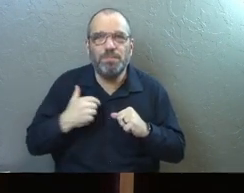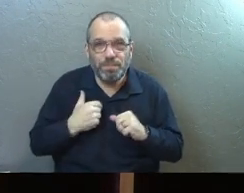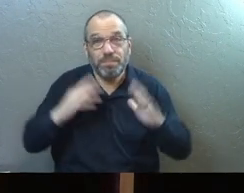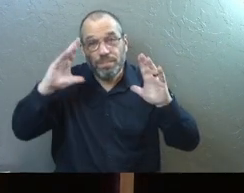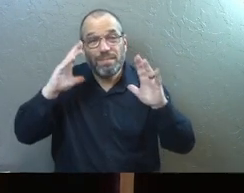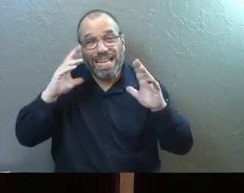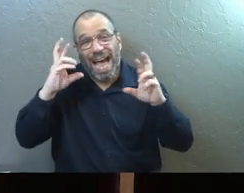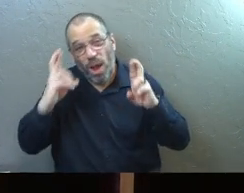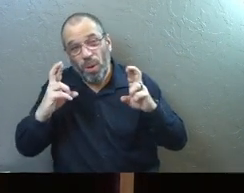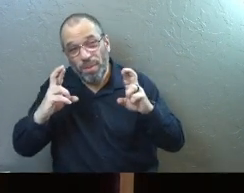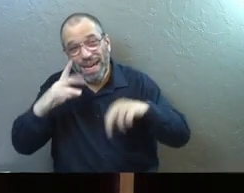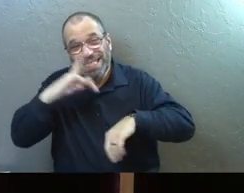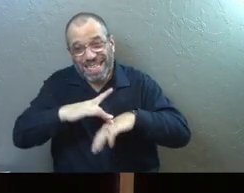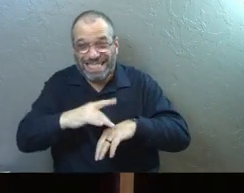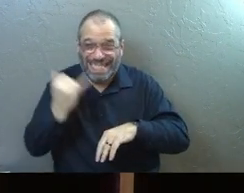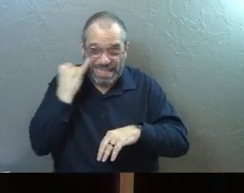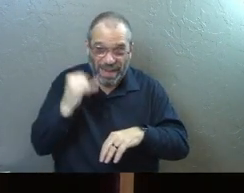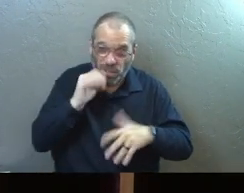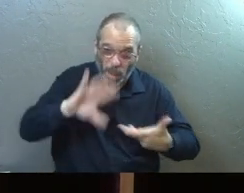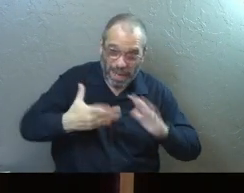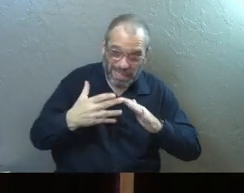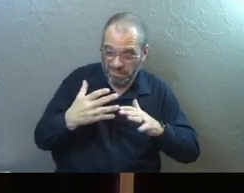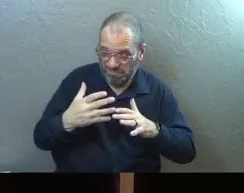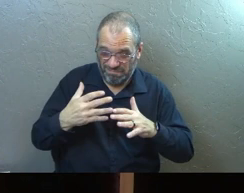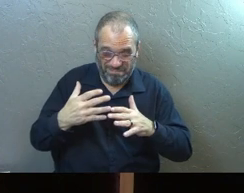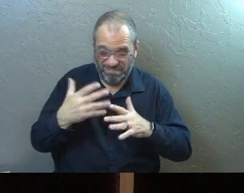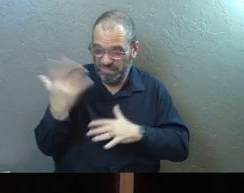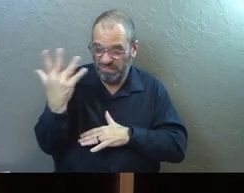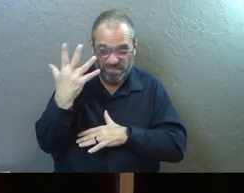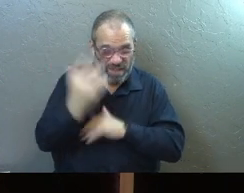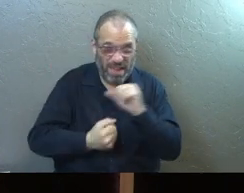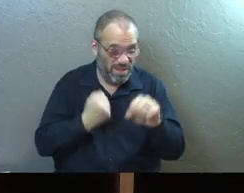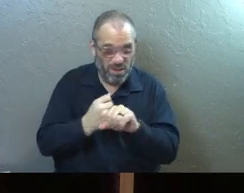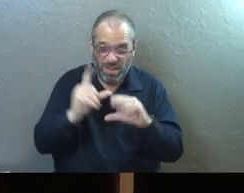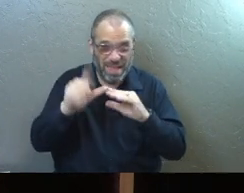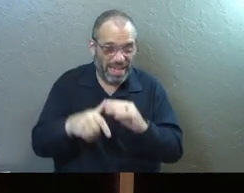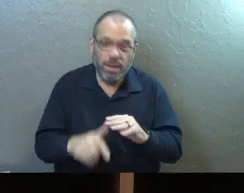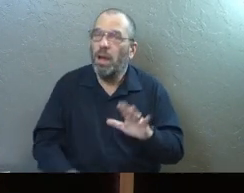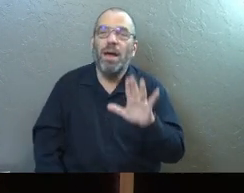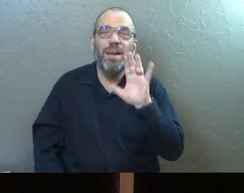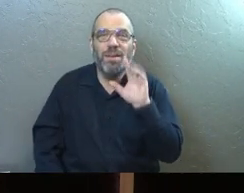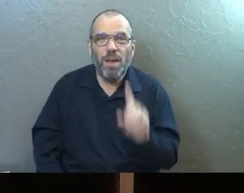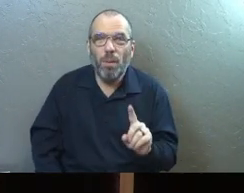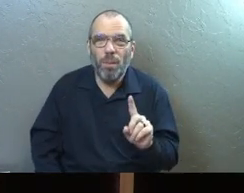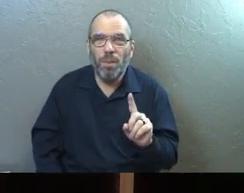I hope I'll go there someday if I don't really screw it up in the next 5 years. No.